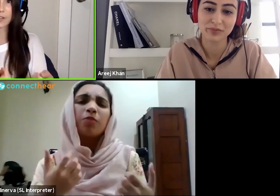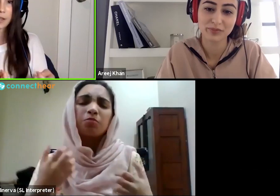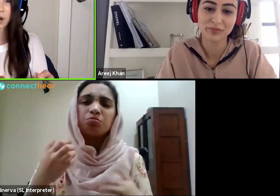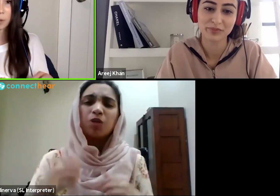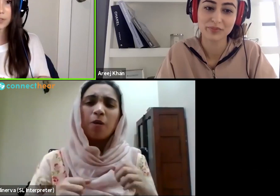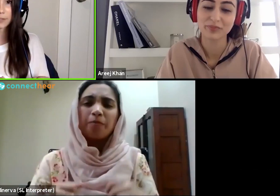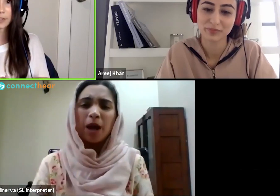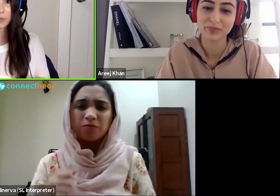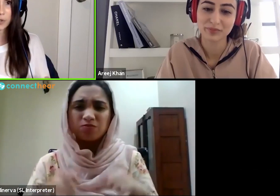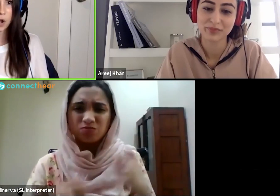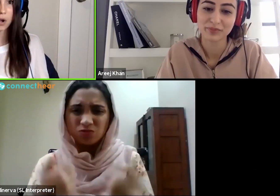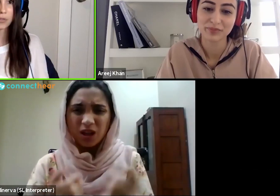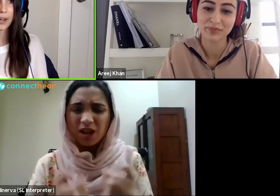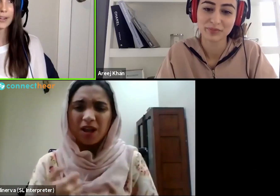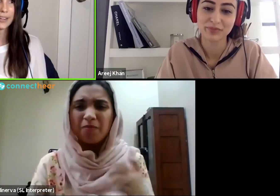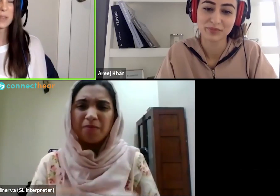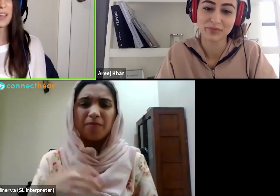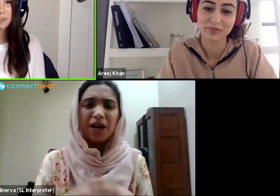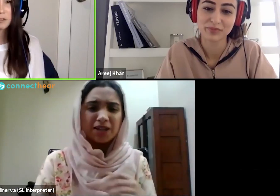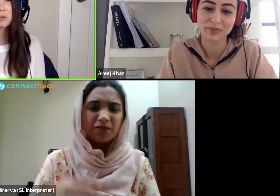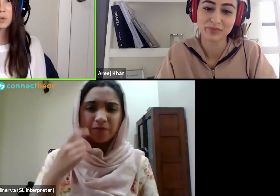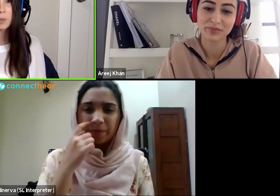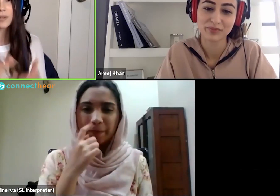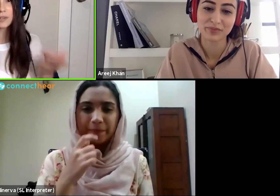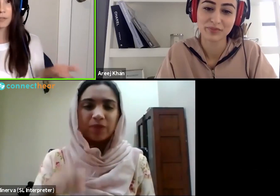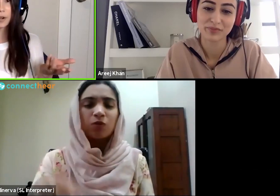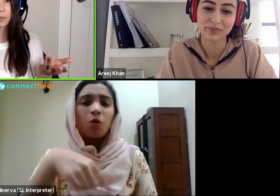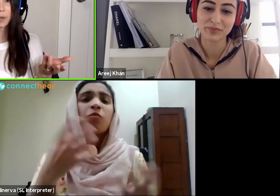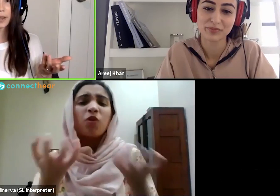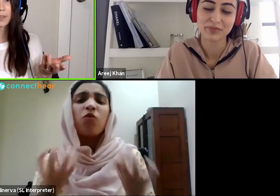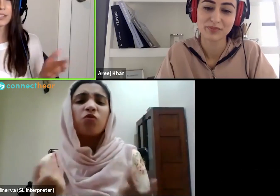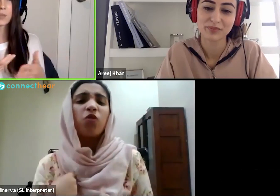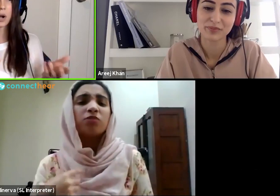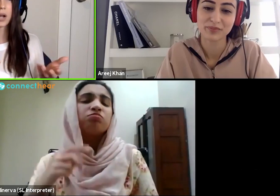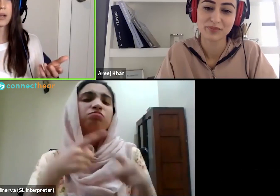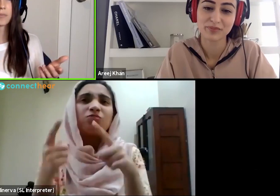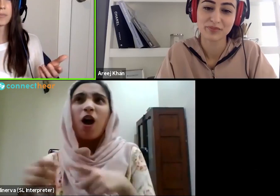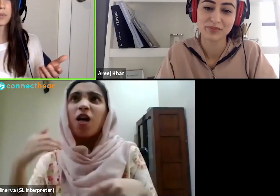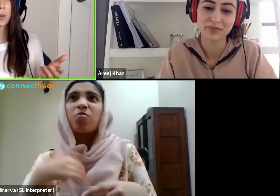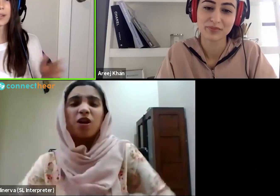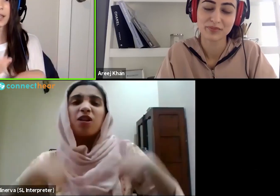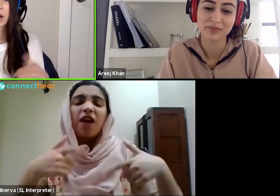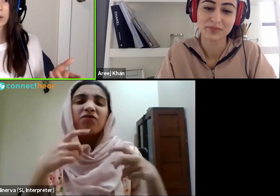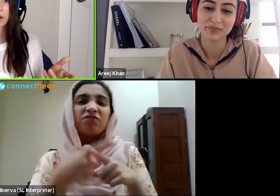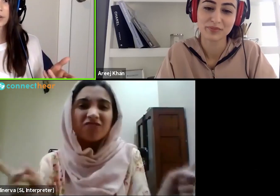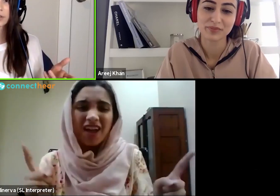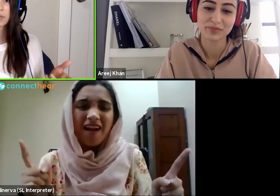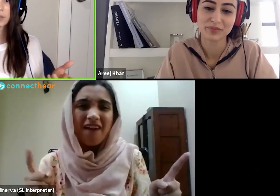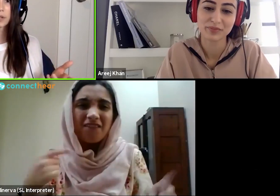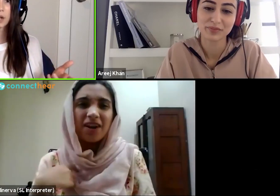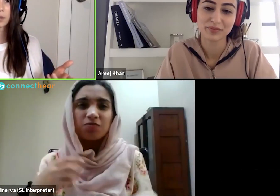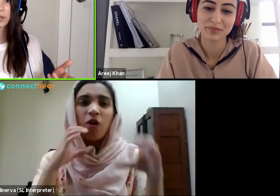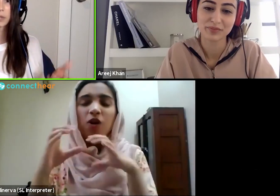anger stance that y'all both take that you have to resolve, and you may have to do a little bit different, and that's just part of going back to that open